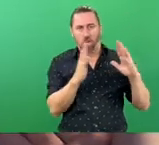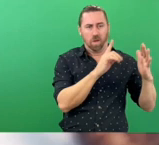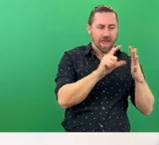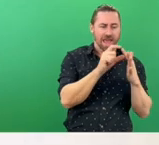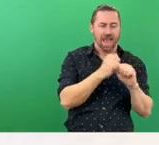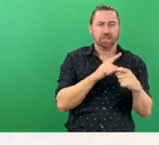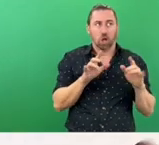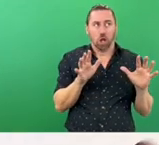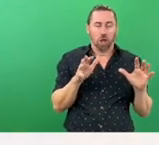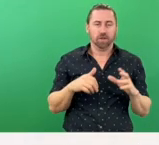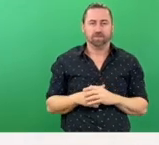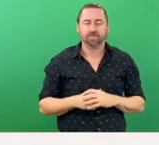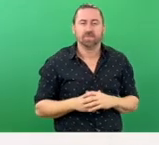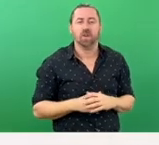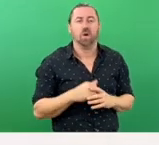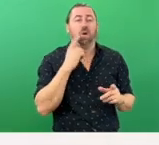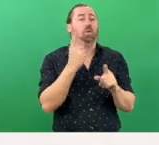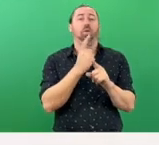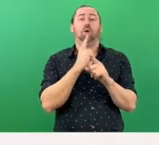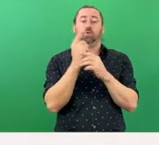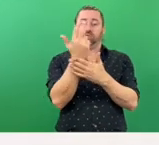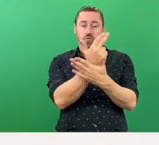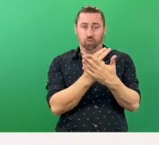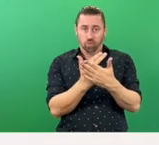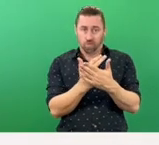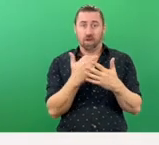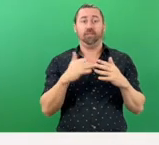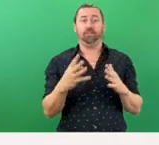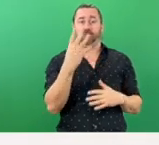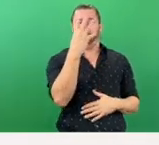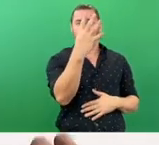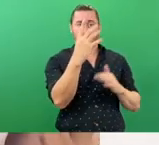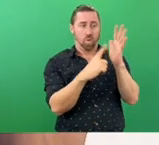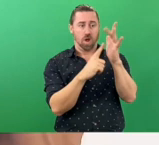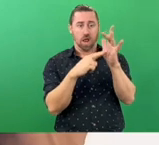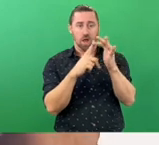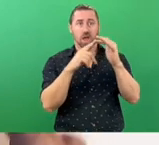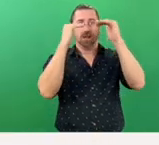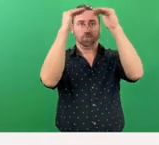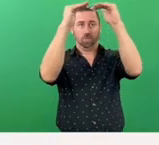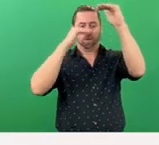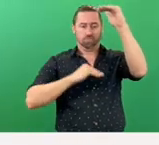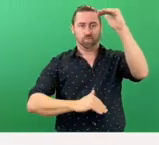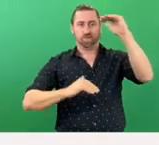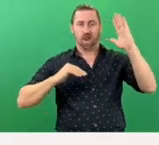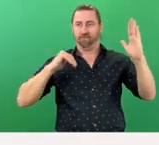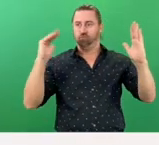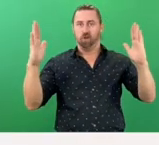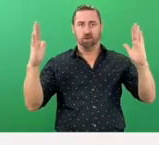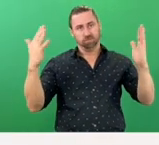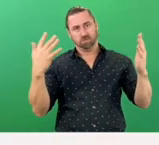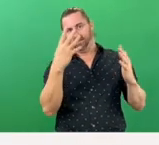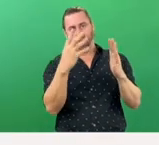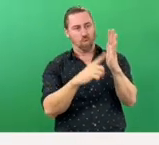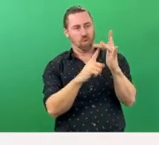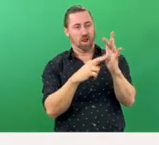edges of their paper. There's an old adage in drawing that every drawing begins with 4 lines, which are the top, bottom, left, and right edges of